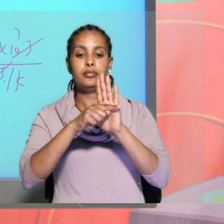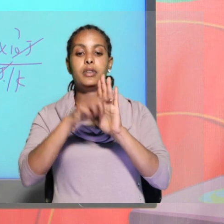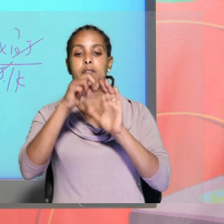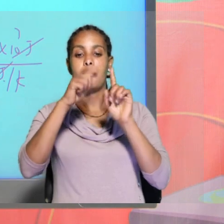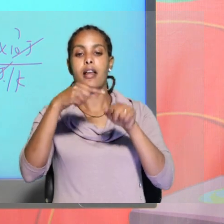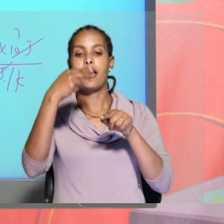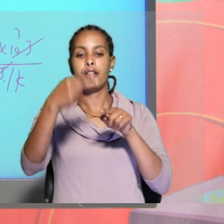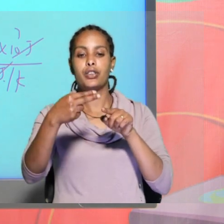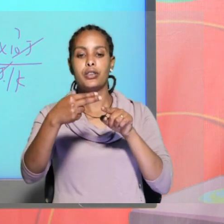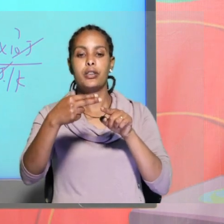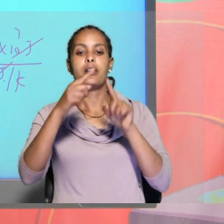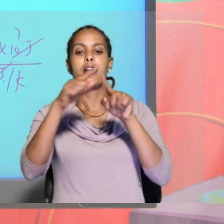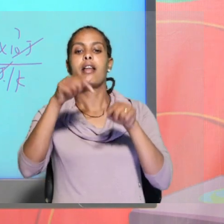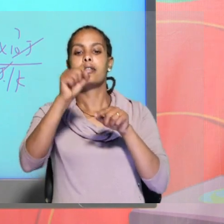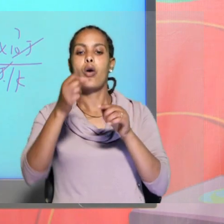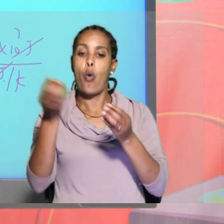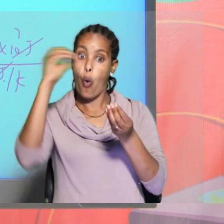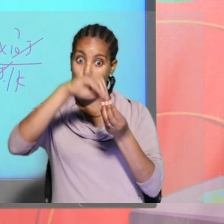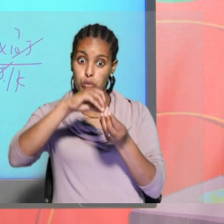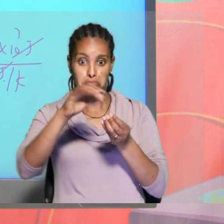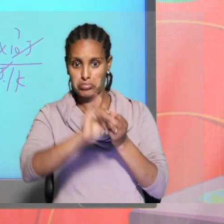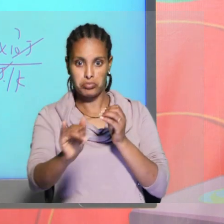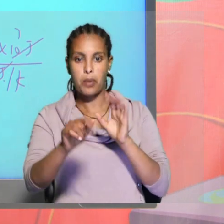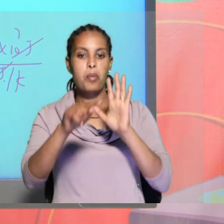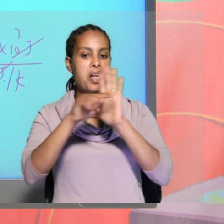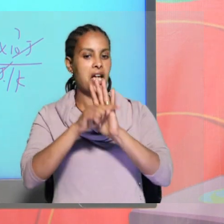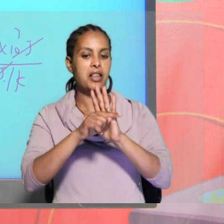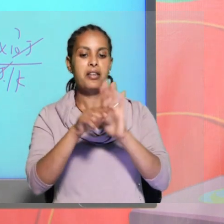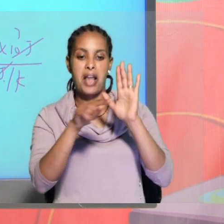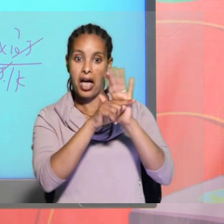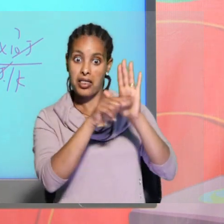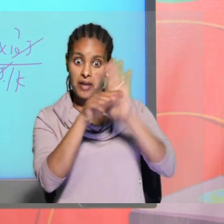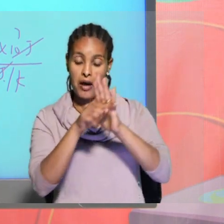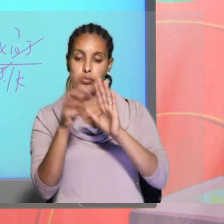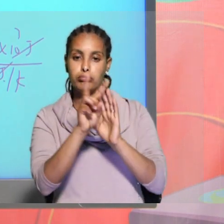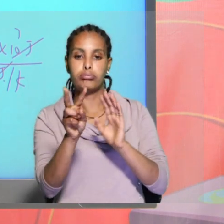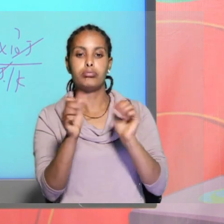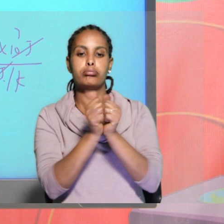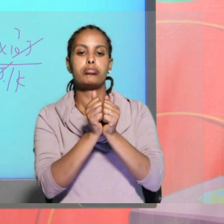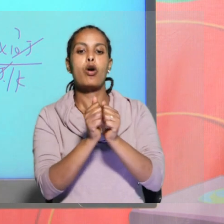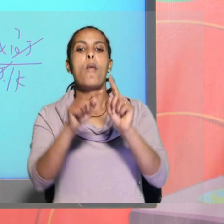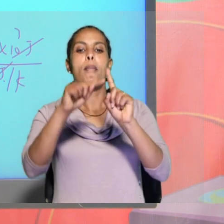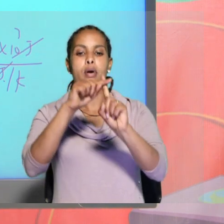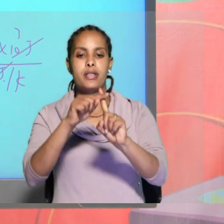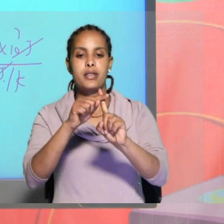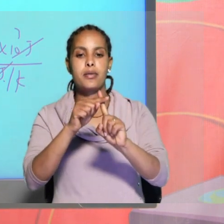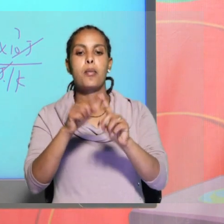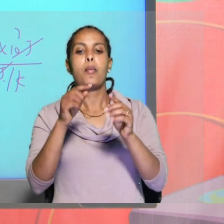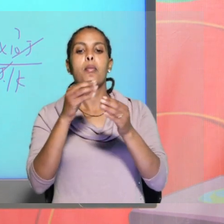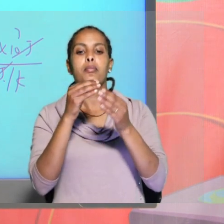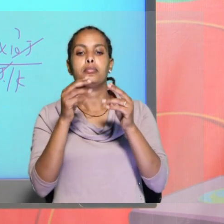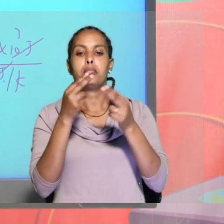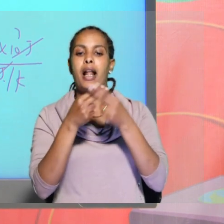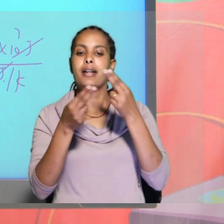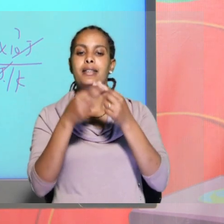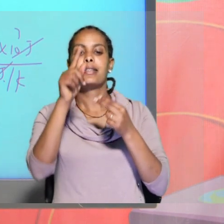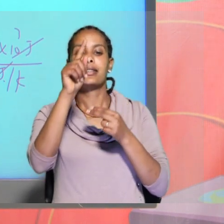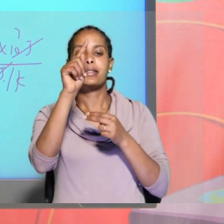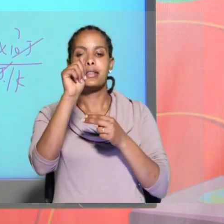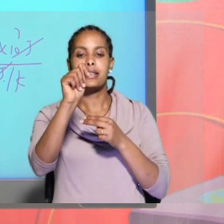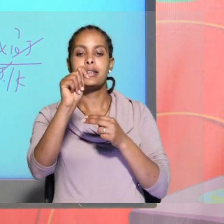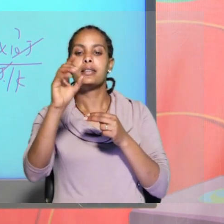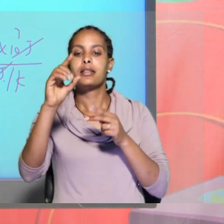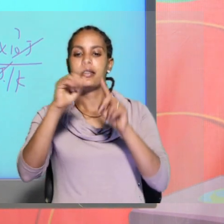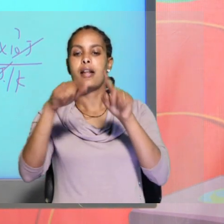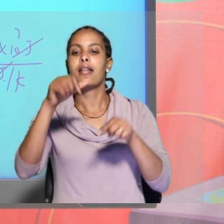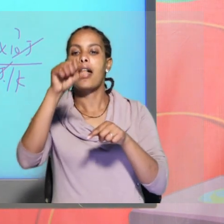H. Delta S is also negative. Negative times negative is positive, plus T times delta S, T times